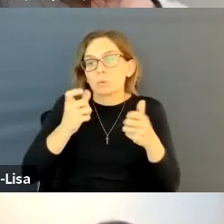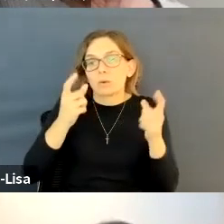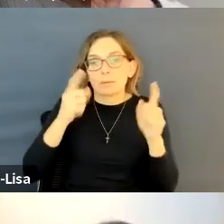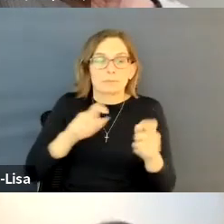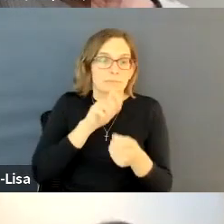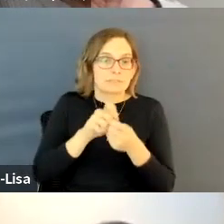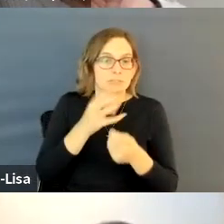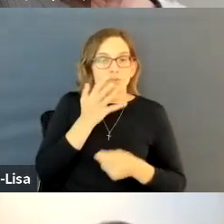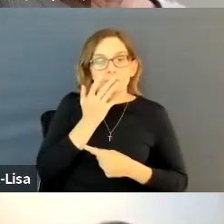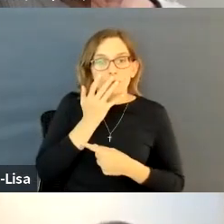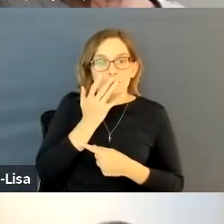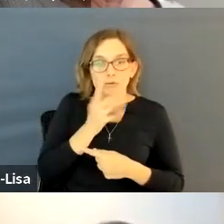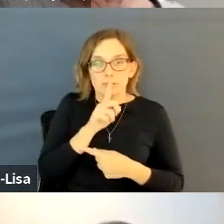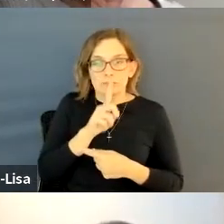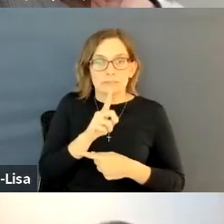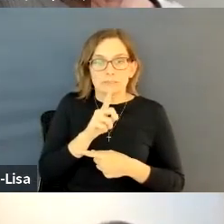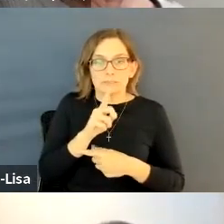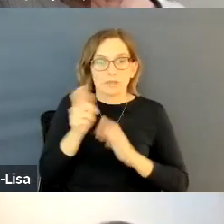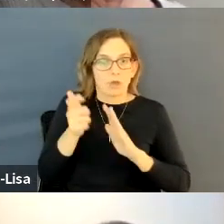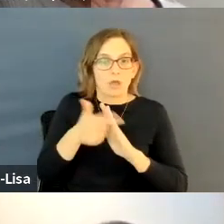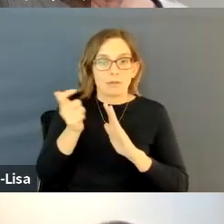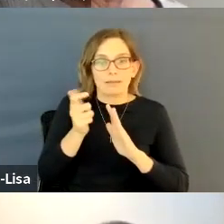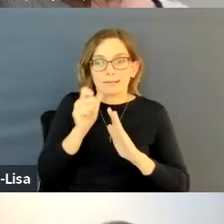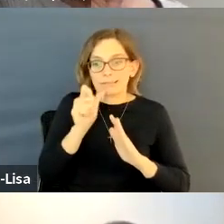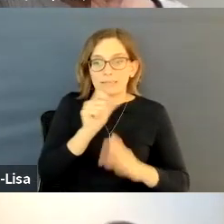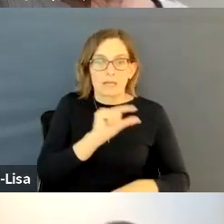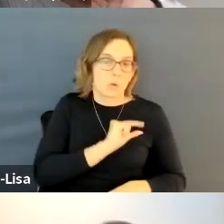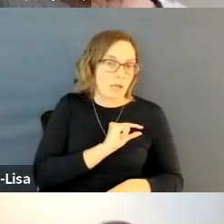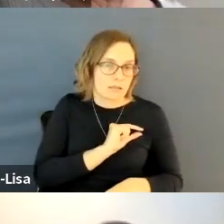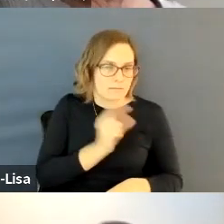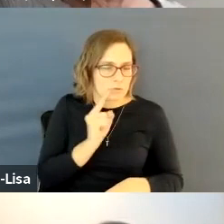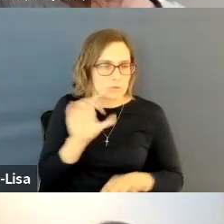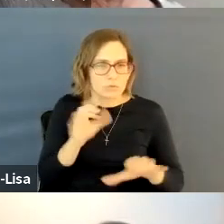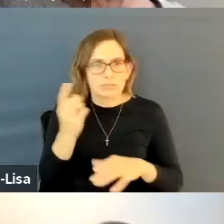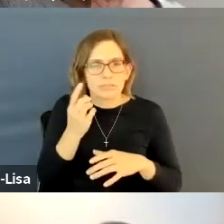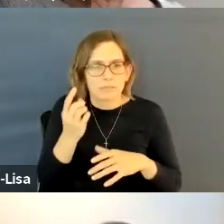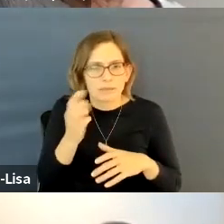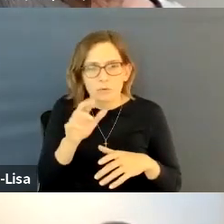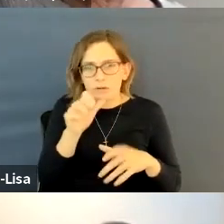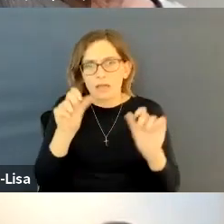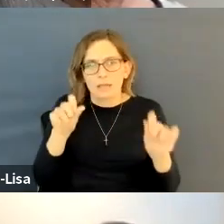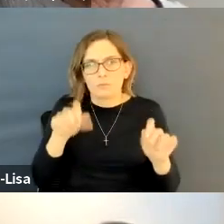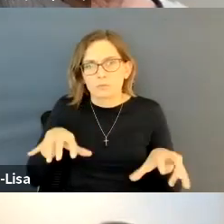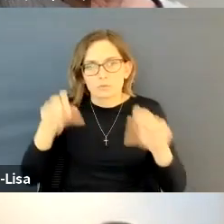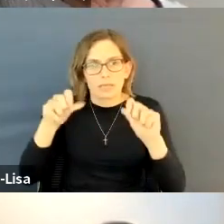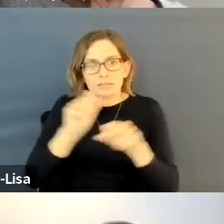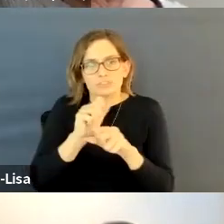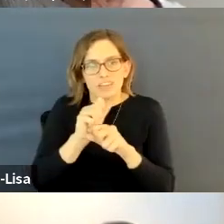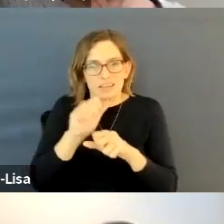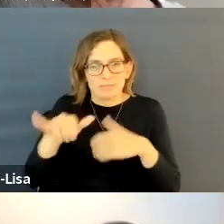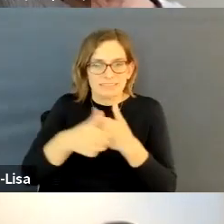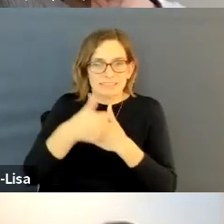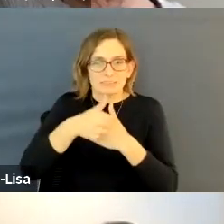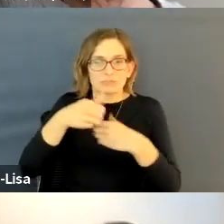color is somehow automatically not qualified to do a job or not able to take a job is something that's a little bit dangerous ground to